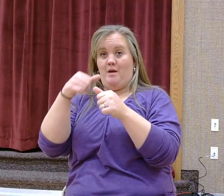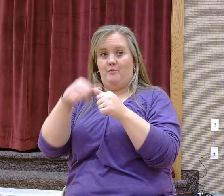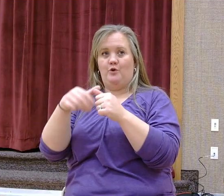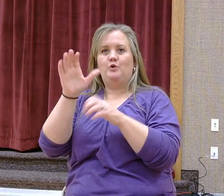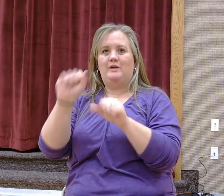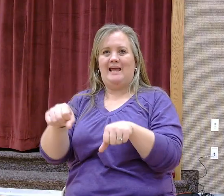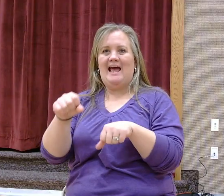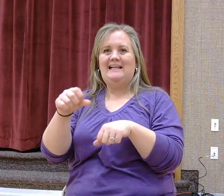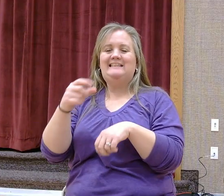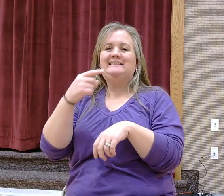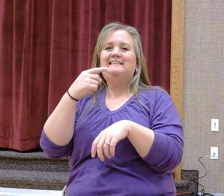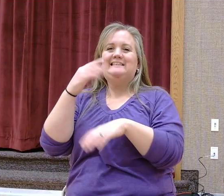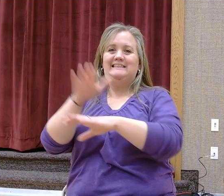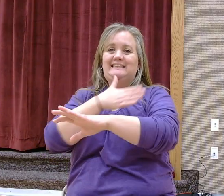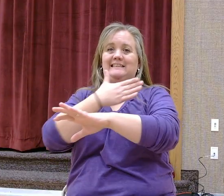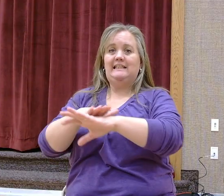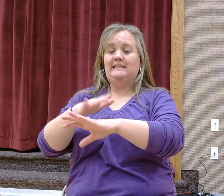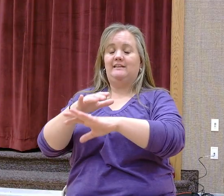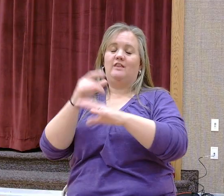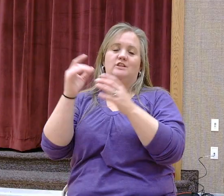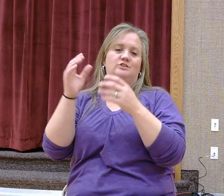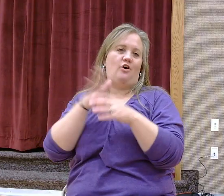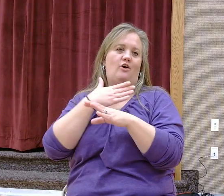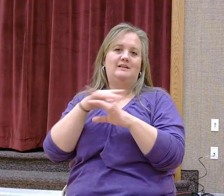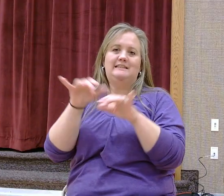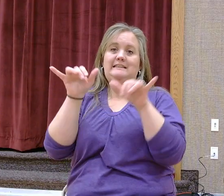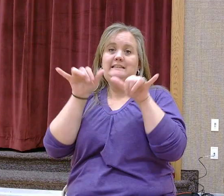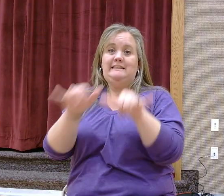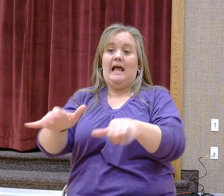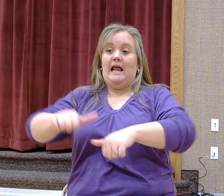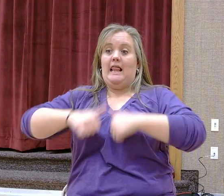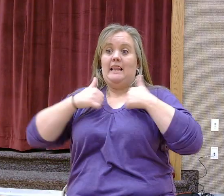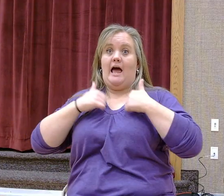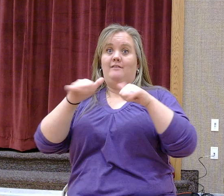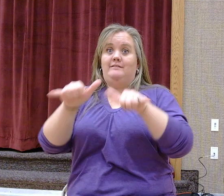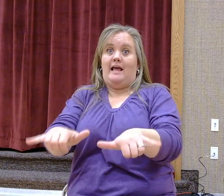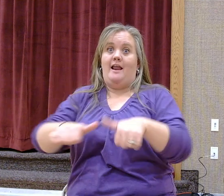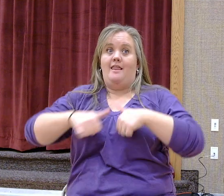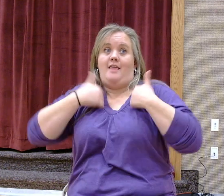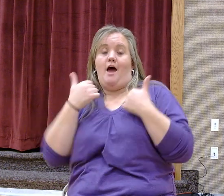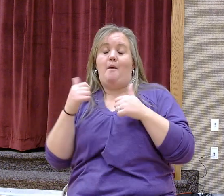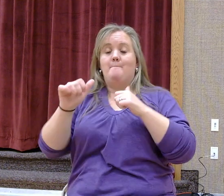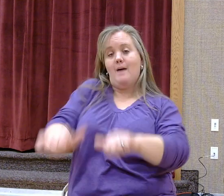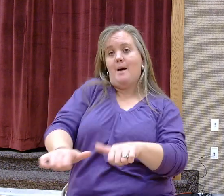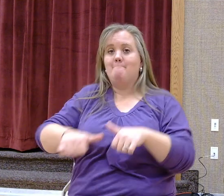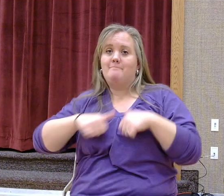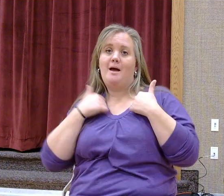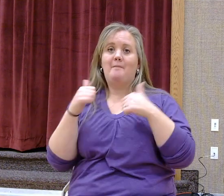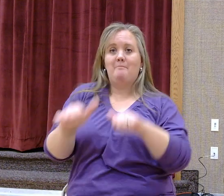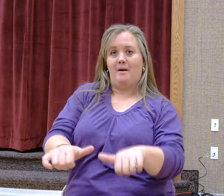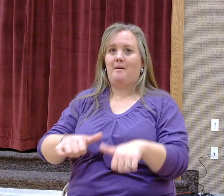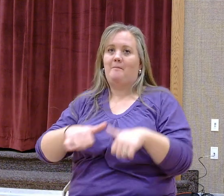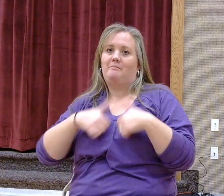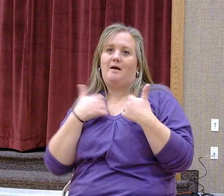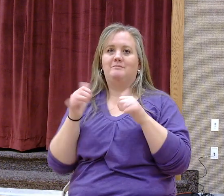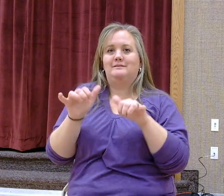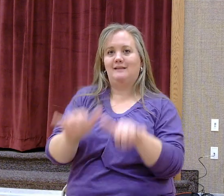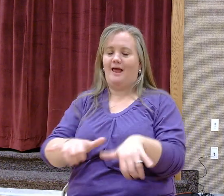sing, staying alive, ha, ha, ha, ha, staying alive. That's the correct rhythm,